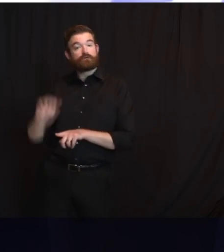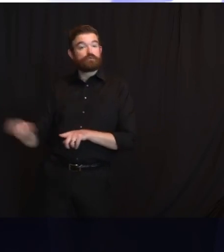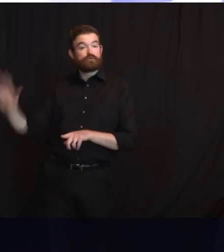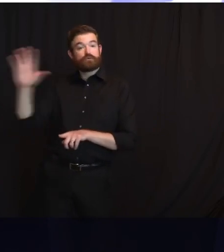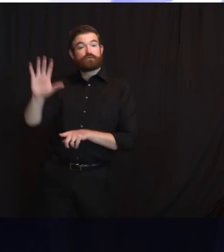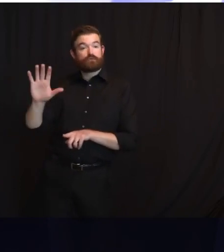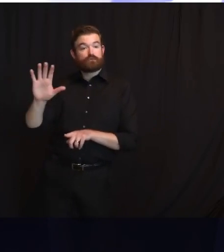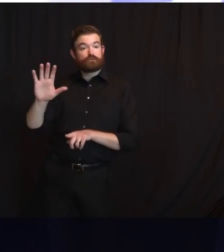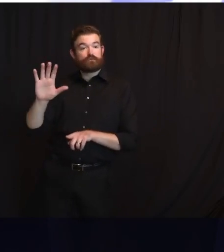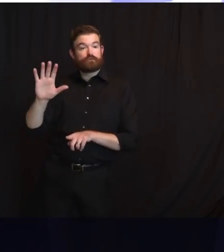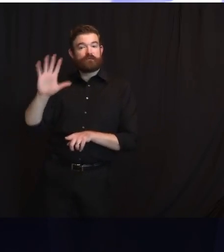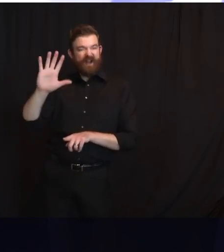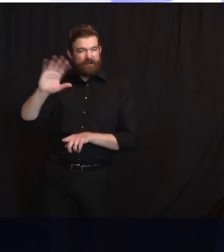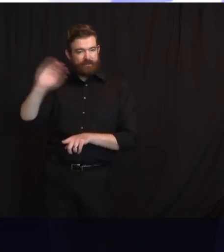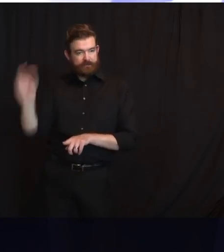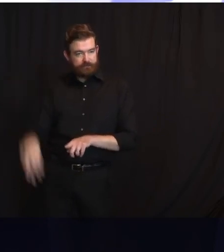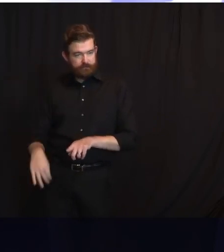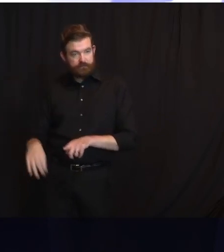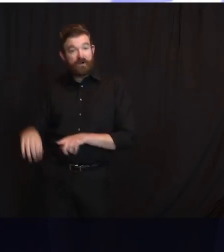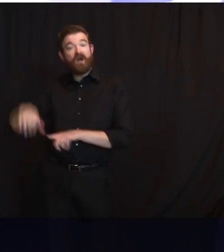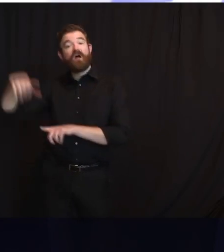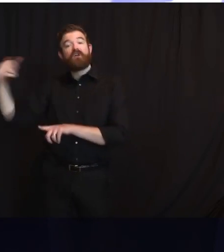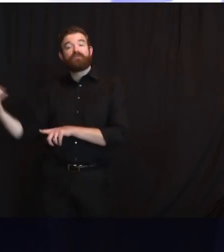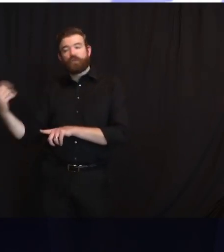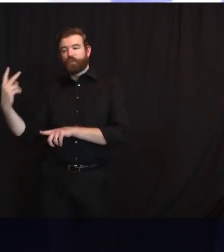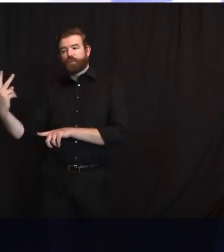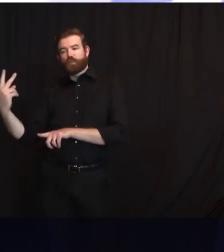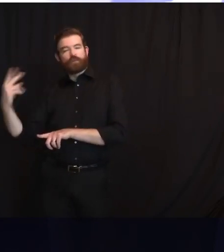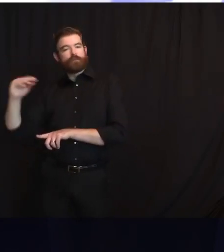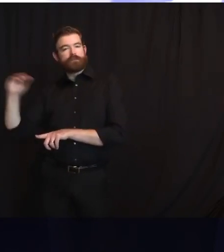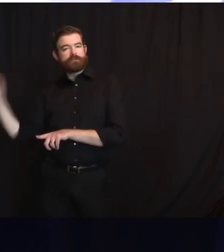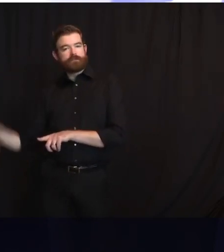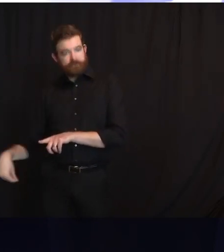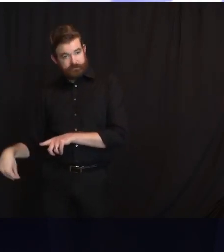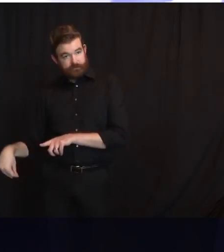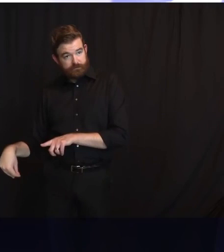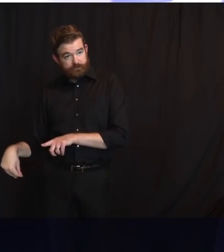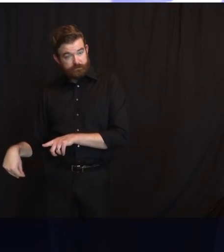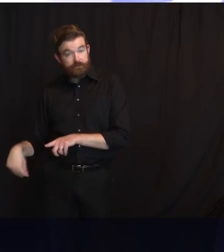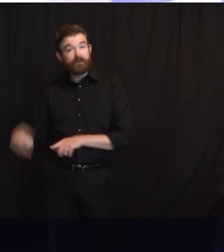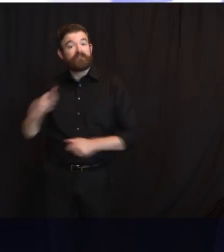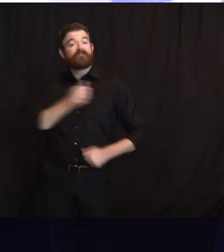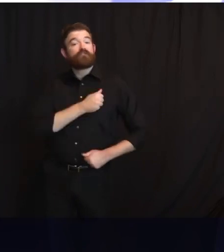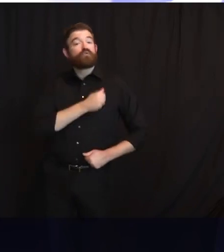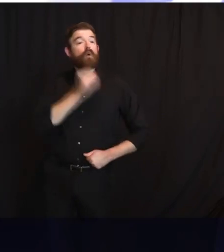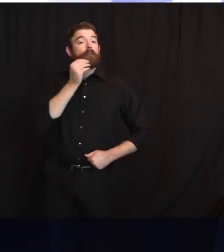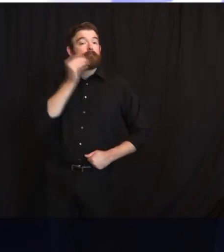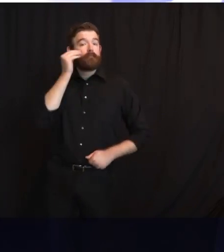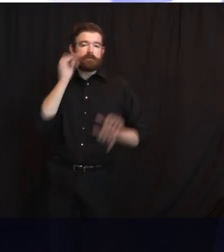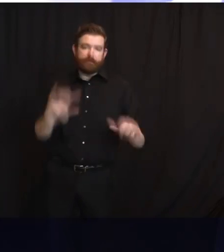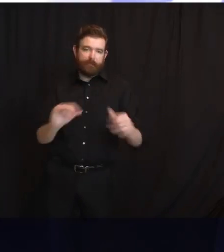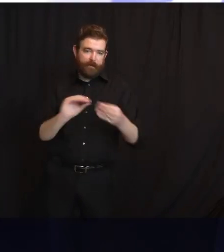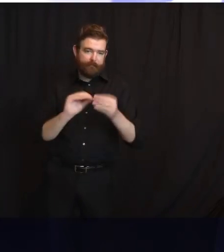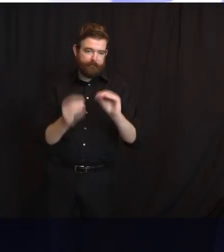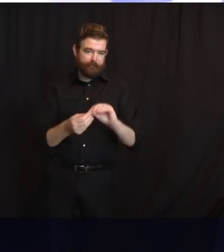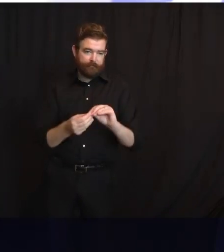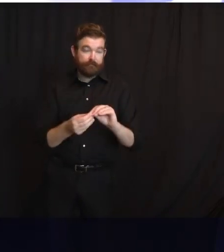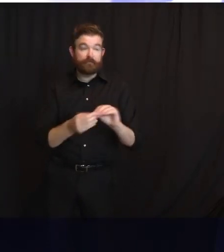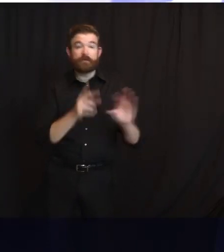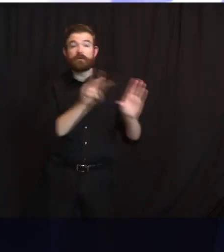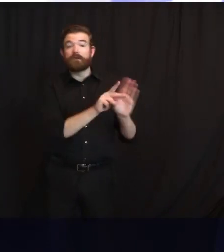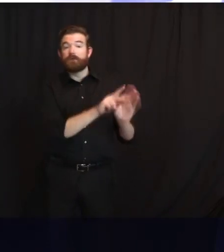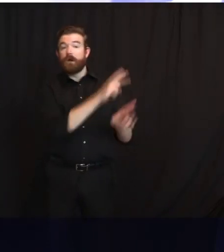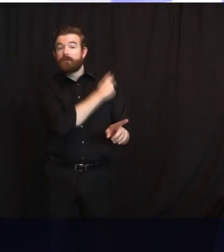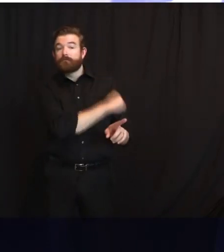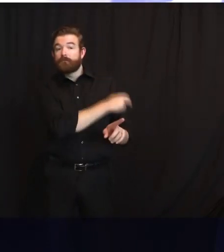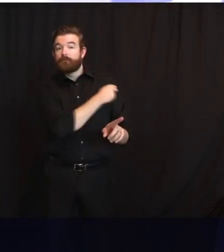and other 1.7%. At the veteran homes, the numbers remain the same, and at our state psychiatric hospitals, among